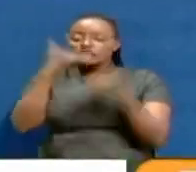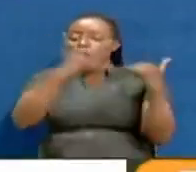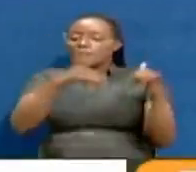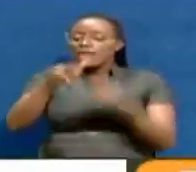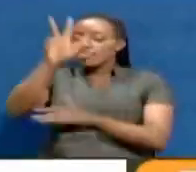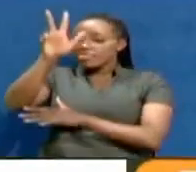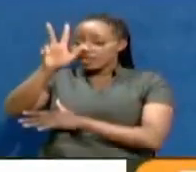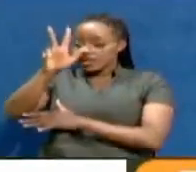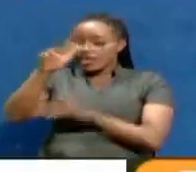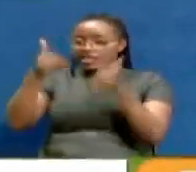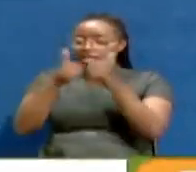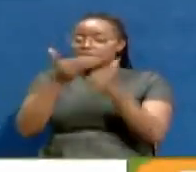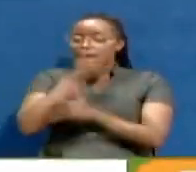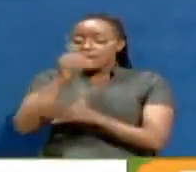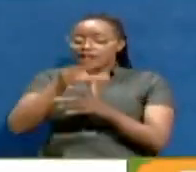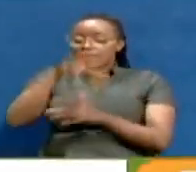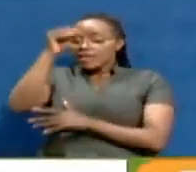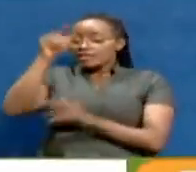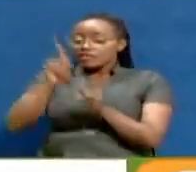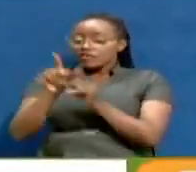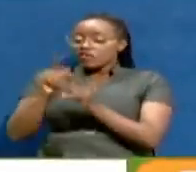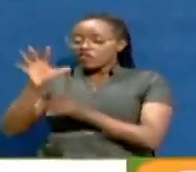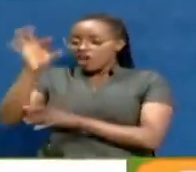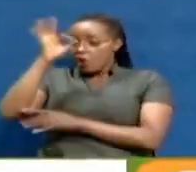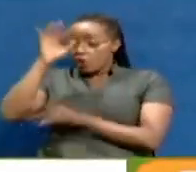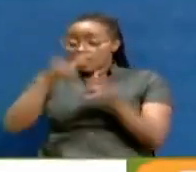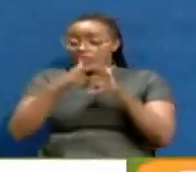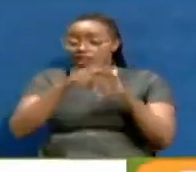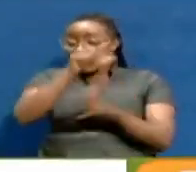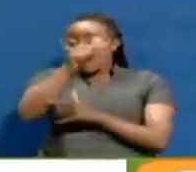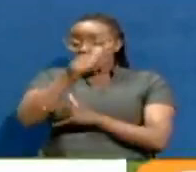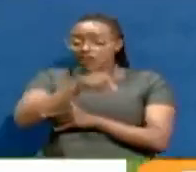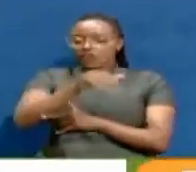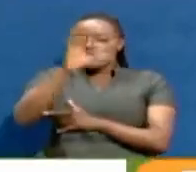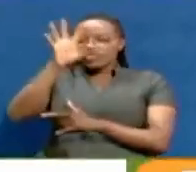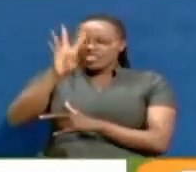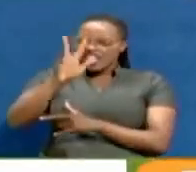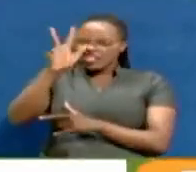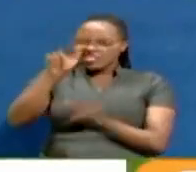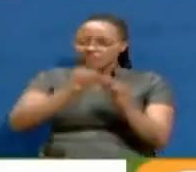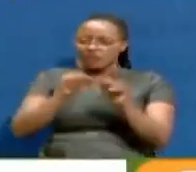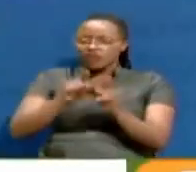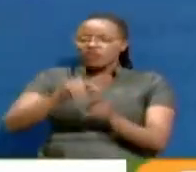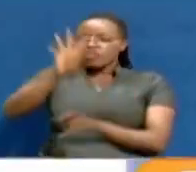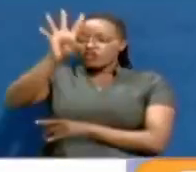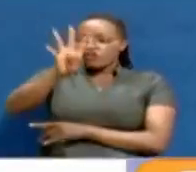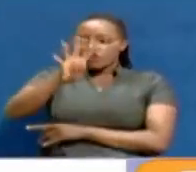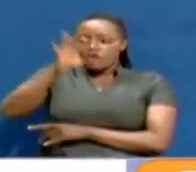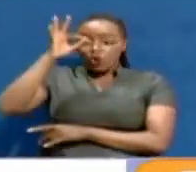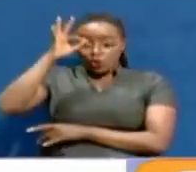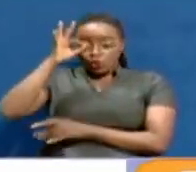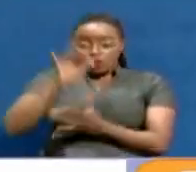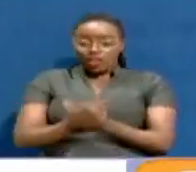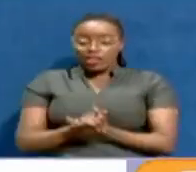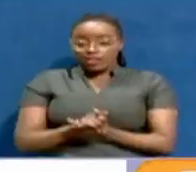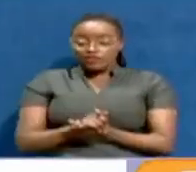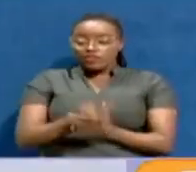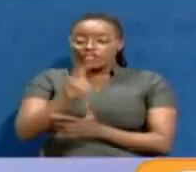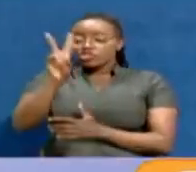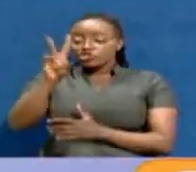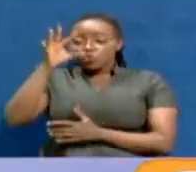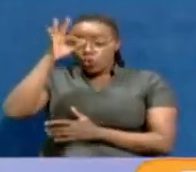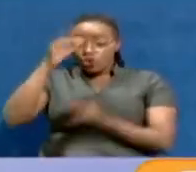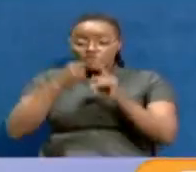shots better. He picked a birdie at hole one, then two bogeys at the par four third hole and the par four eighth hole. Those two